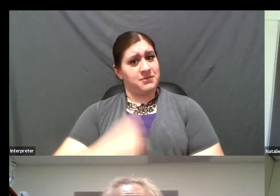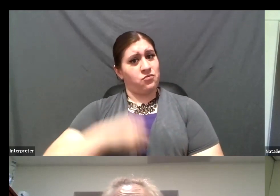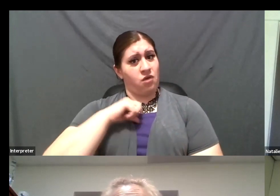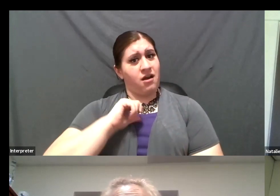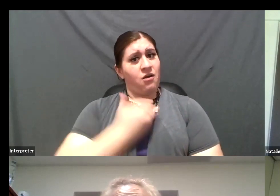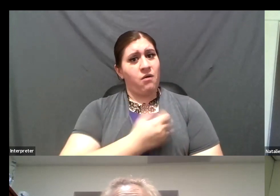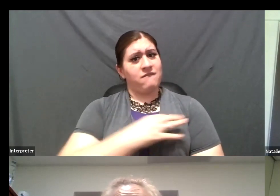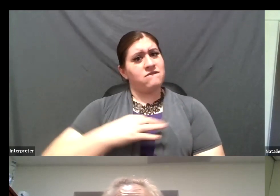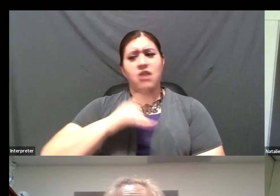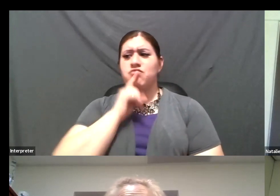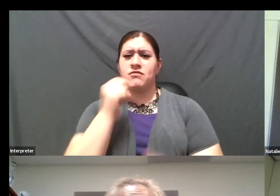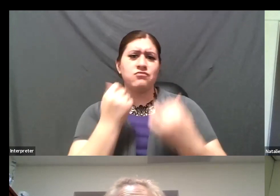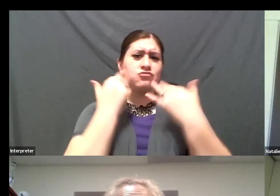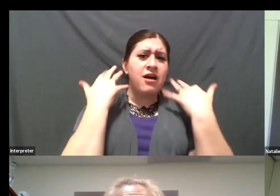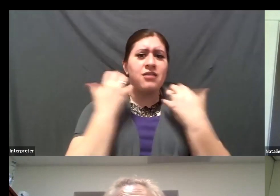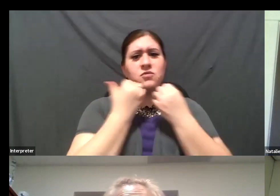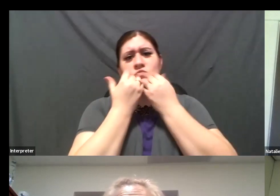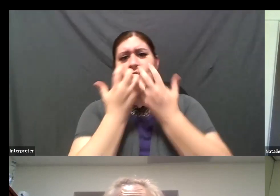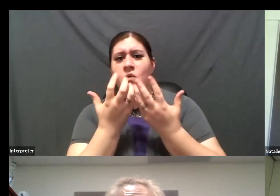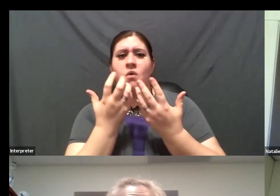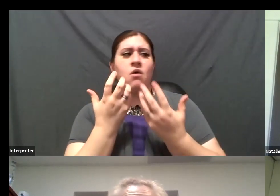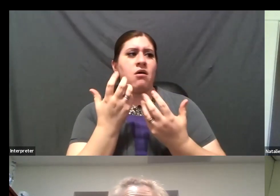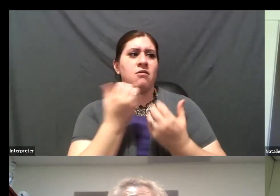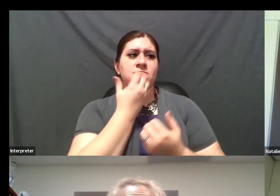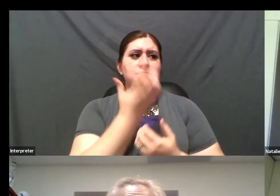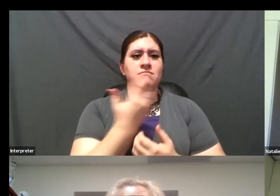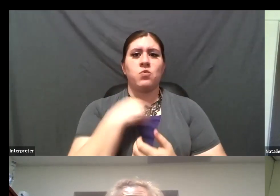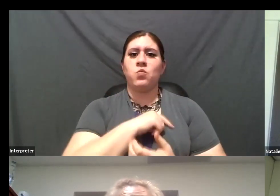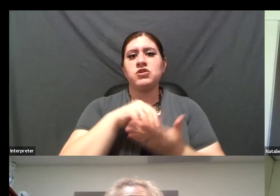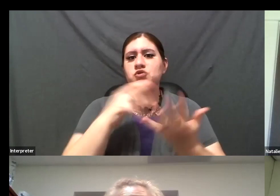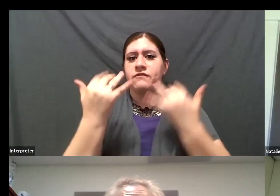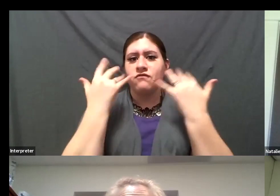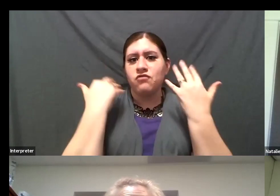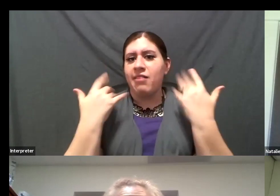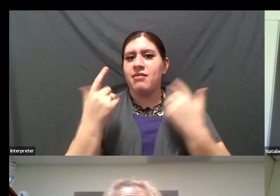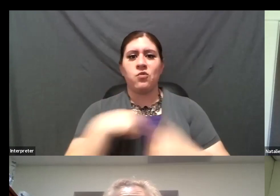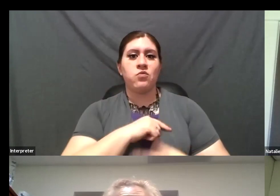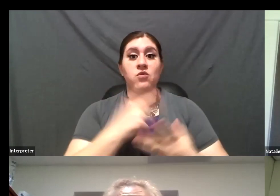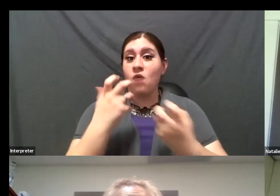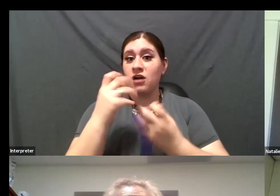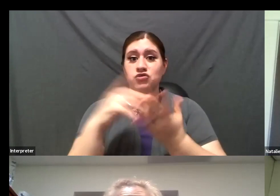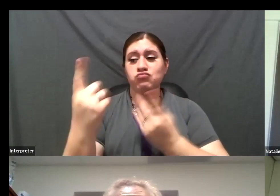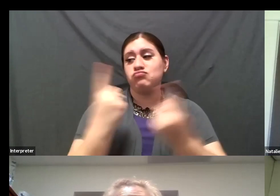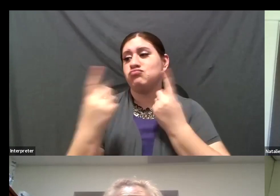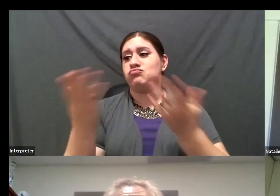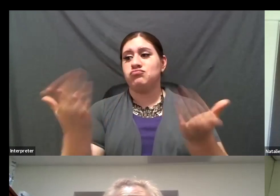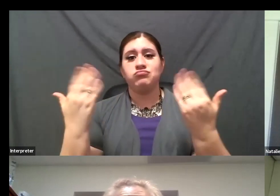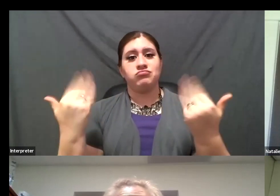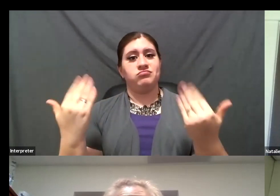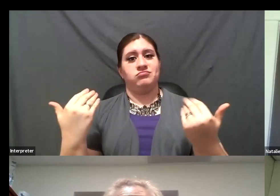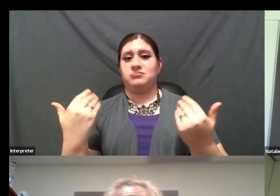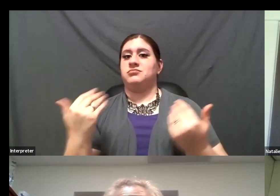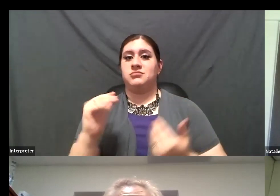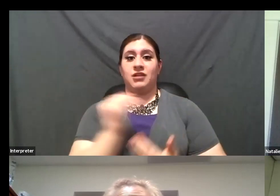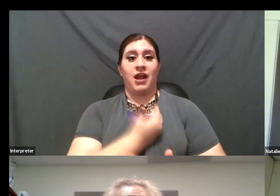completely approachable. We are student friendly. We want you asking us about our research. You know, our